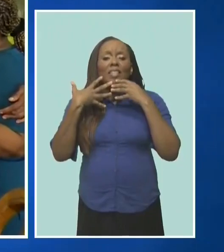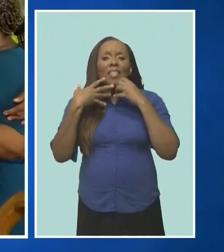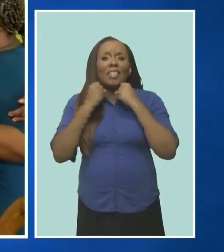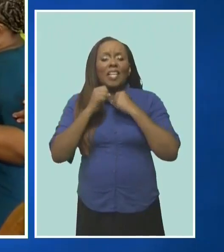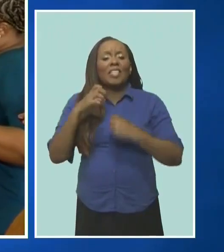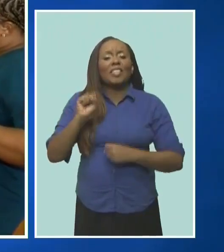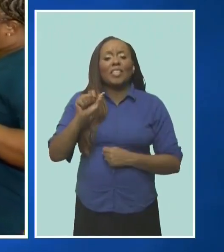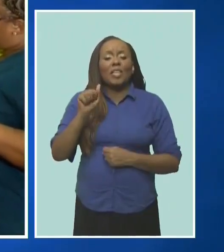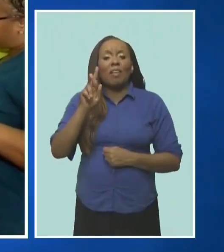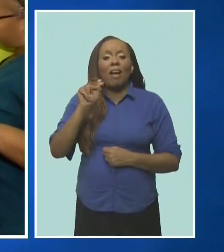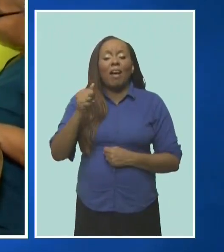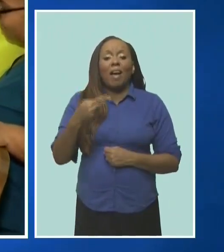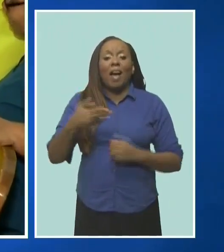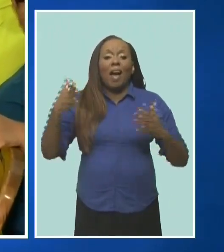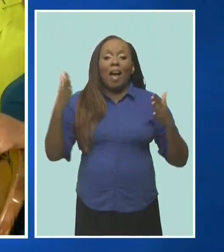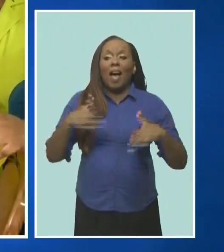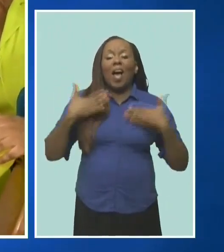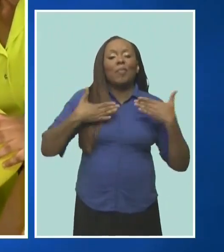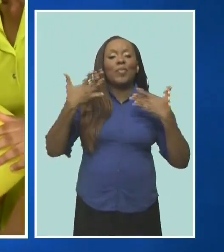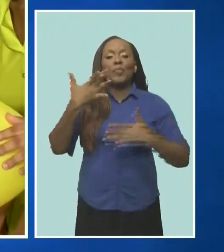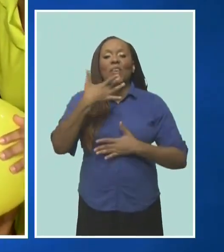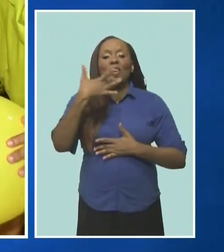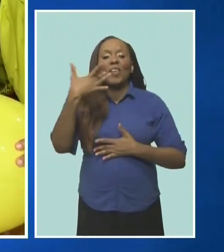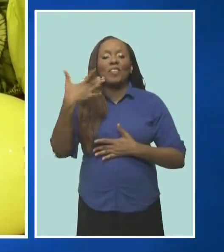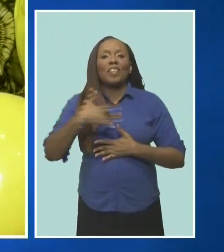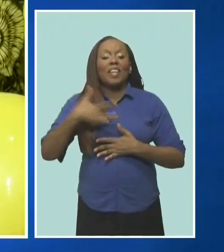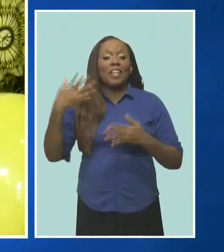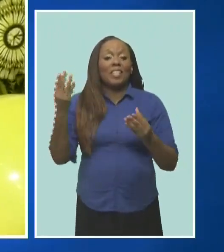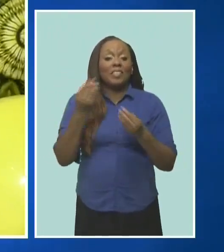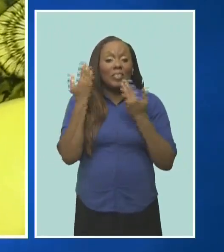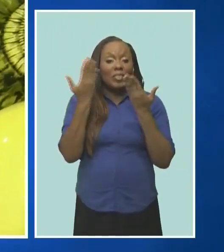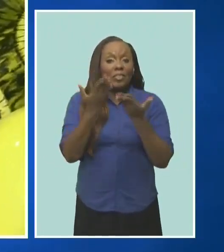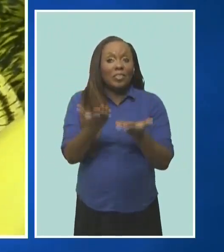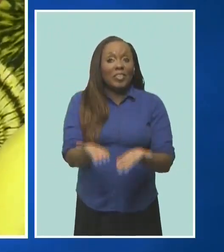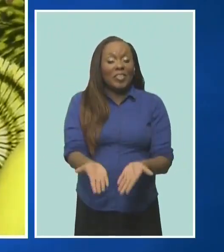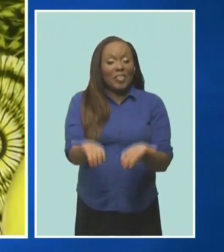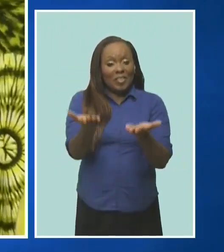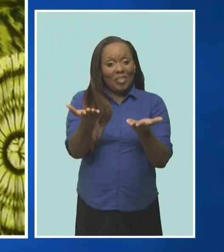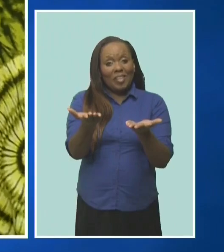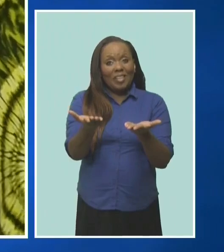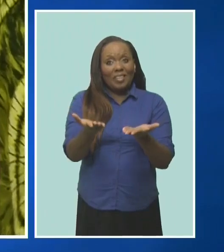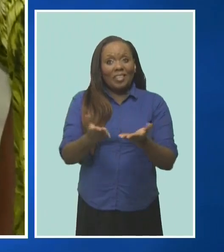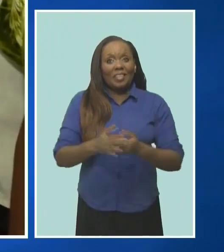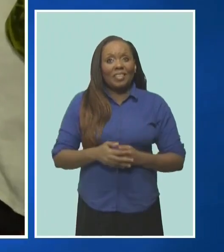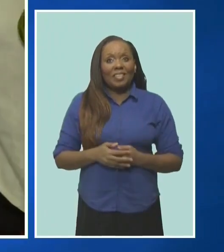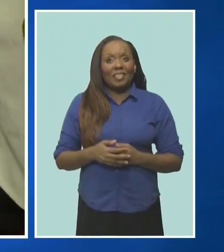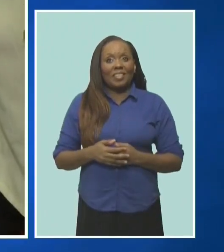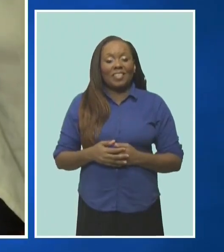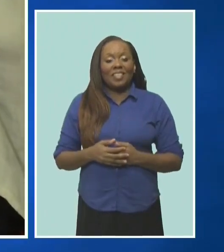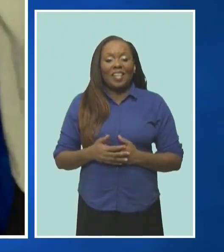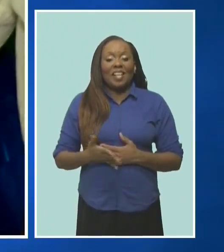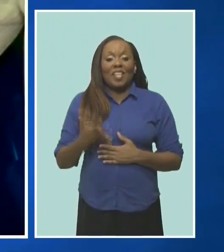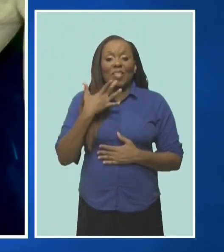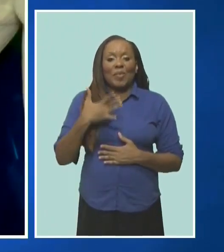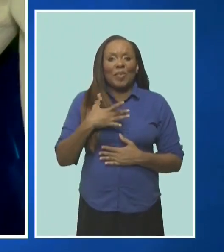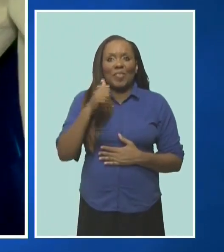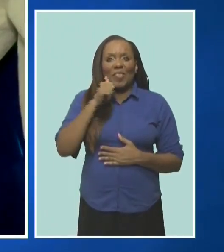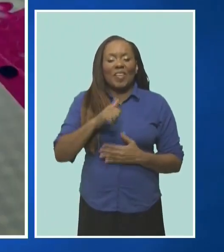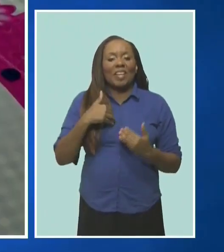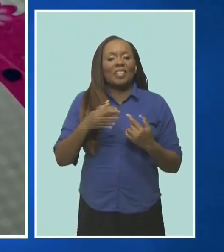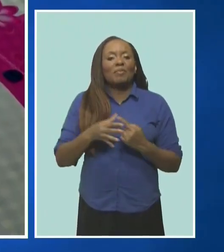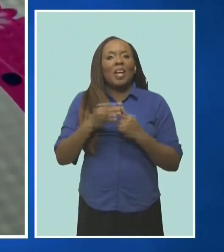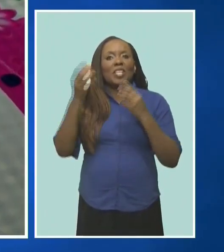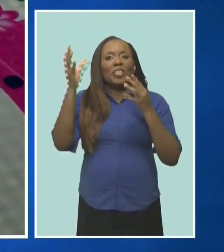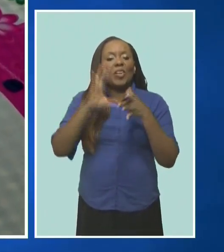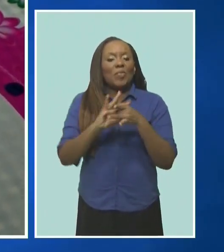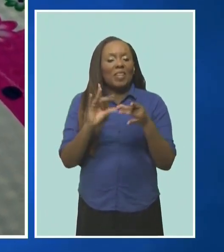dear Sarah. Happy birthday to you. The birthday girl had a special